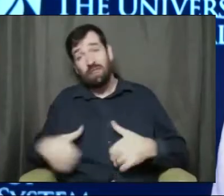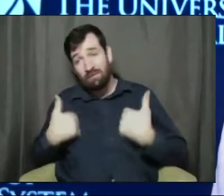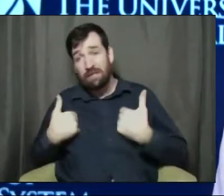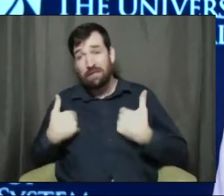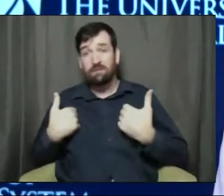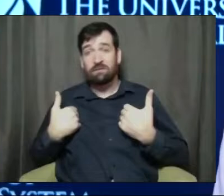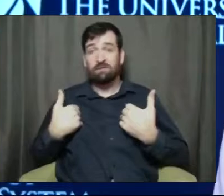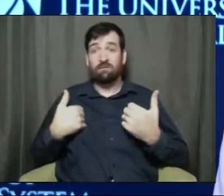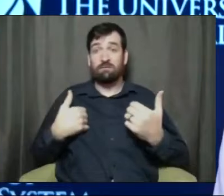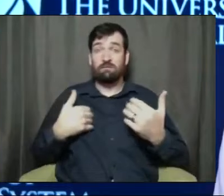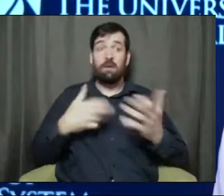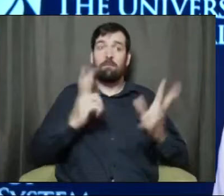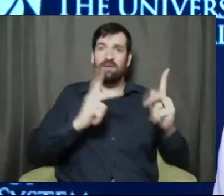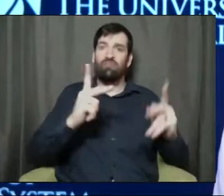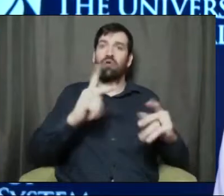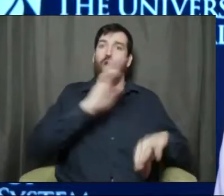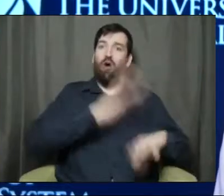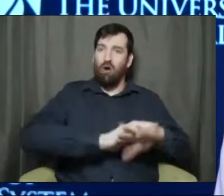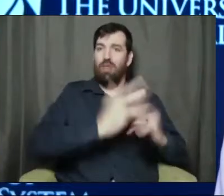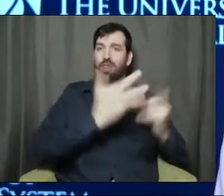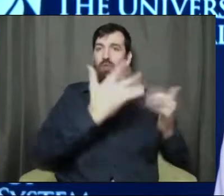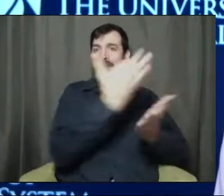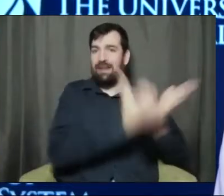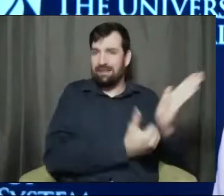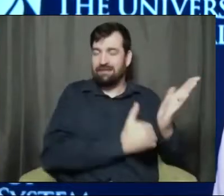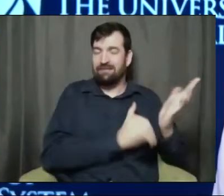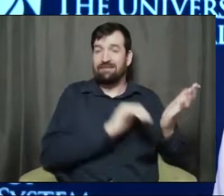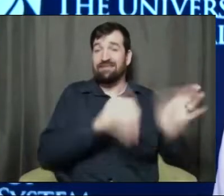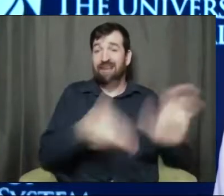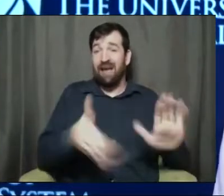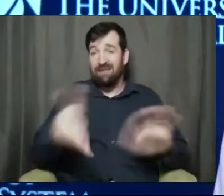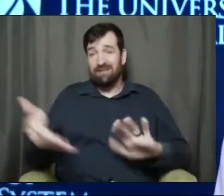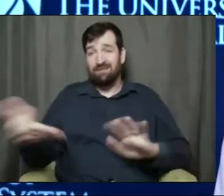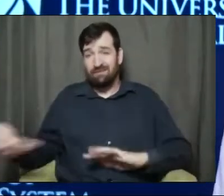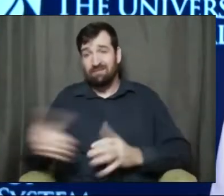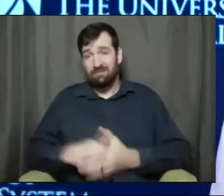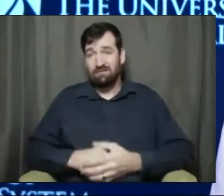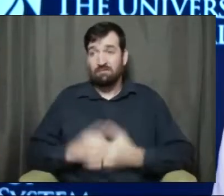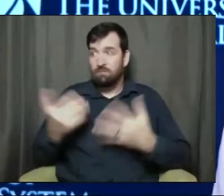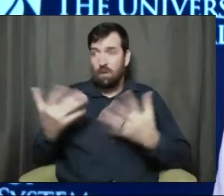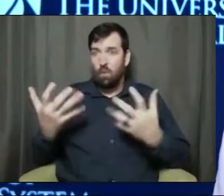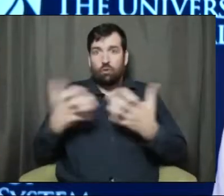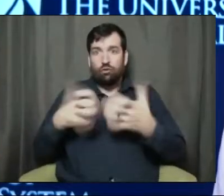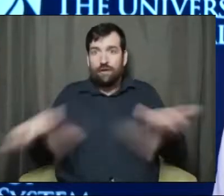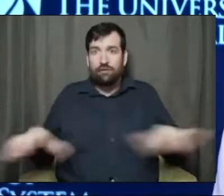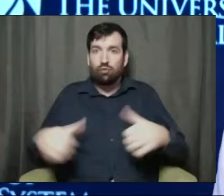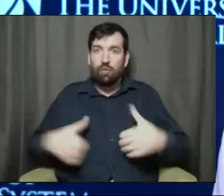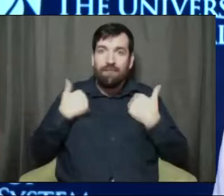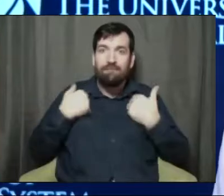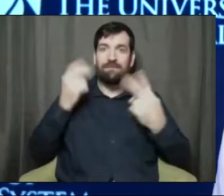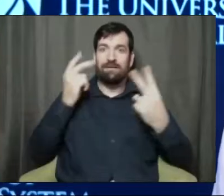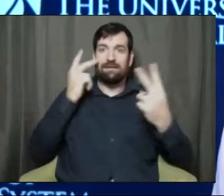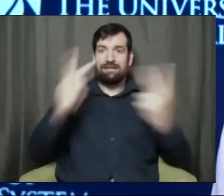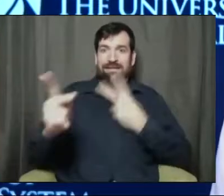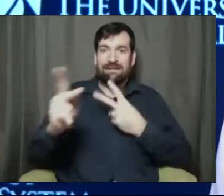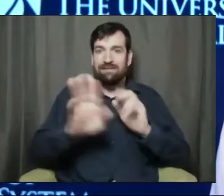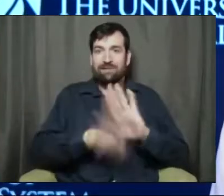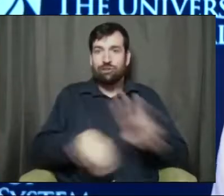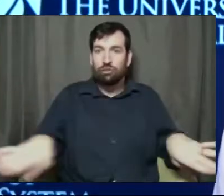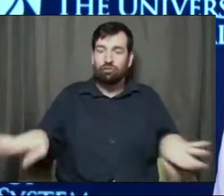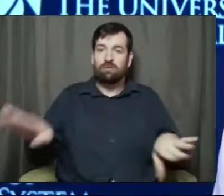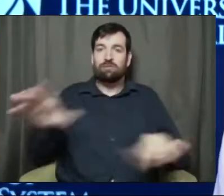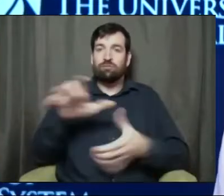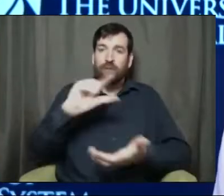list, and just want a chance to live and see their children, you know, graduate or get married or